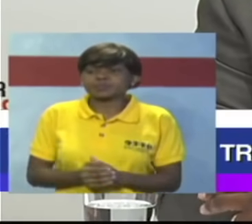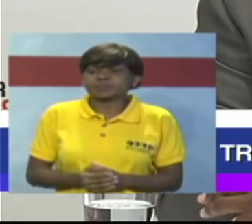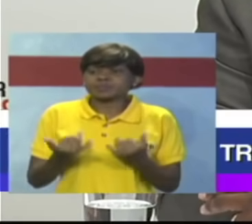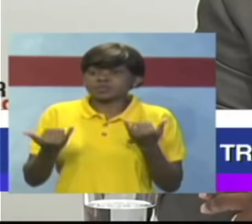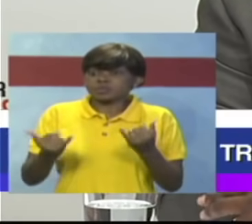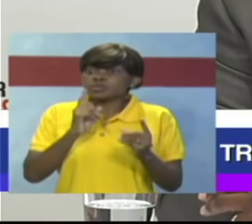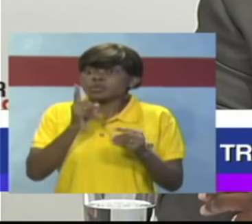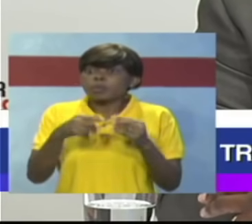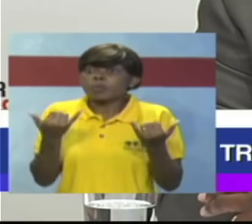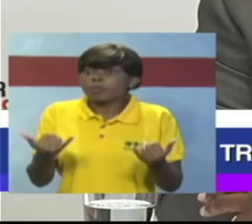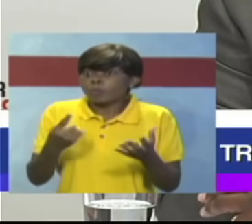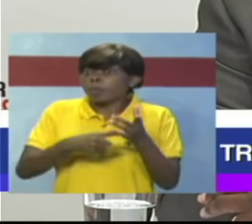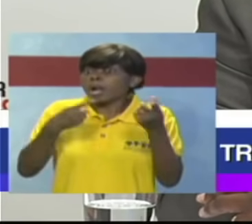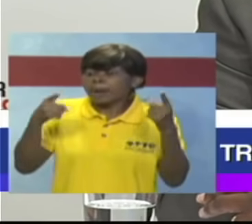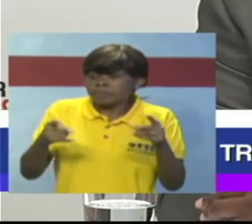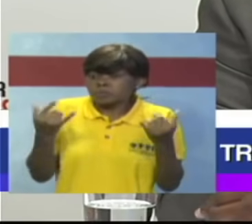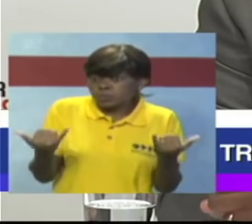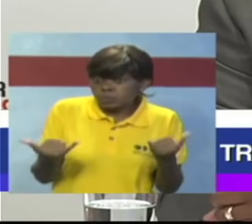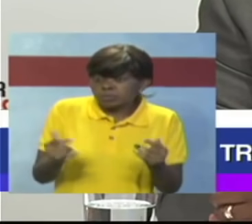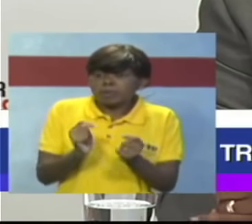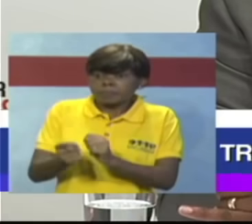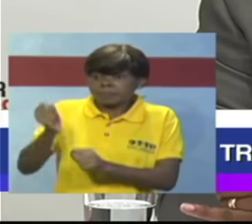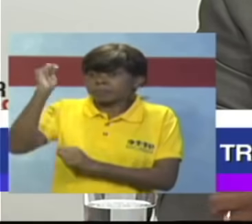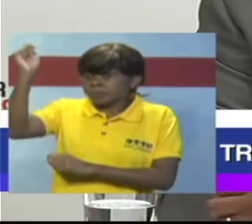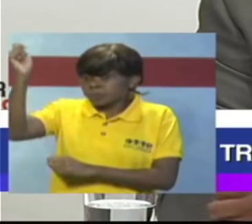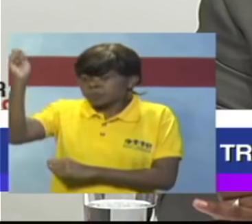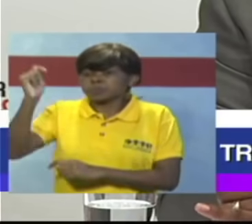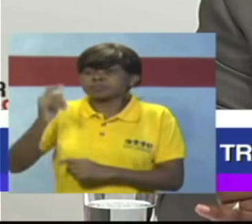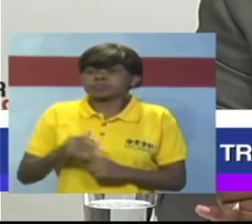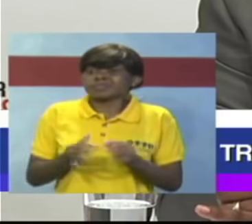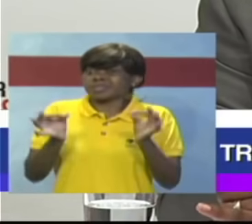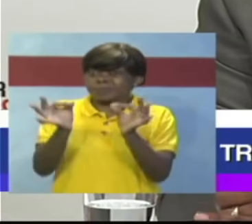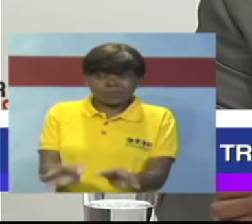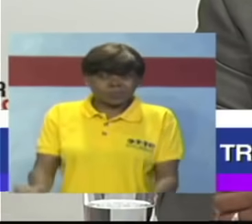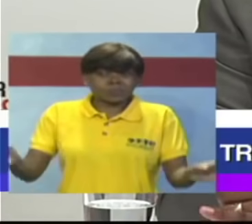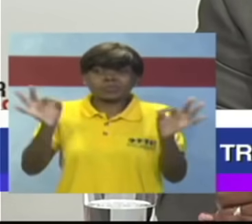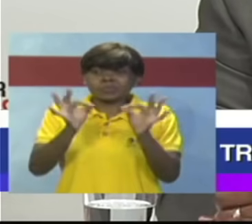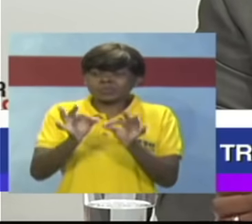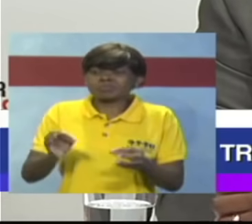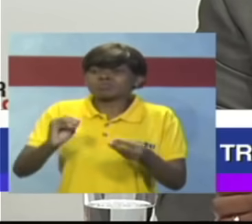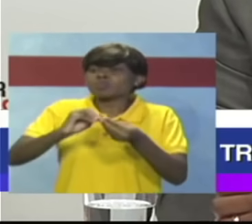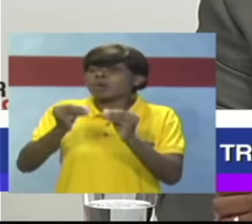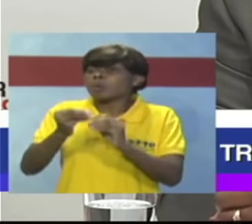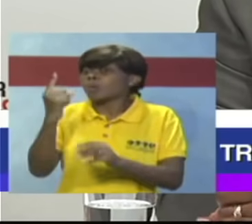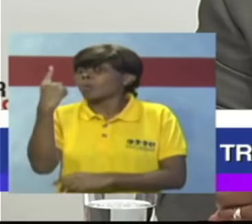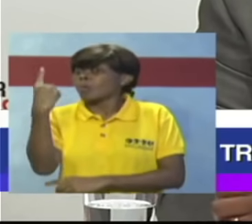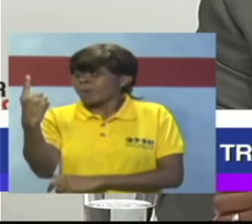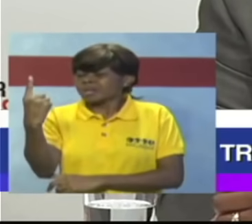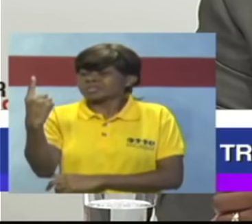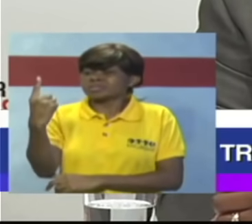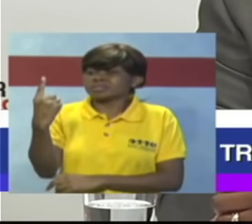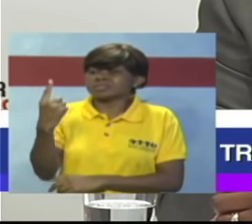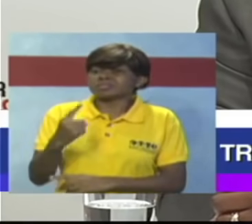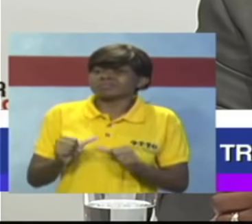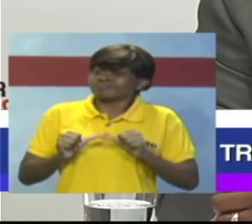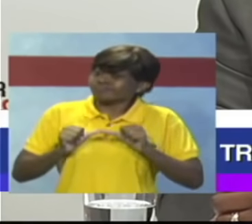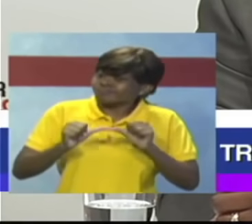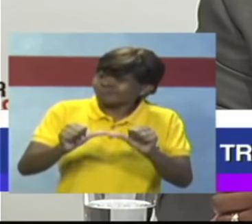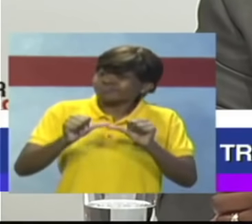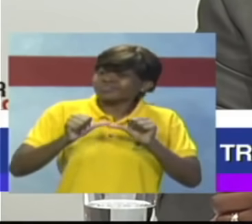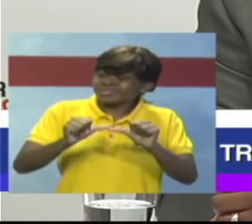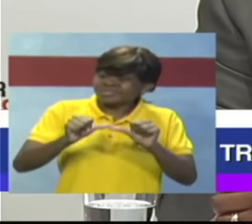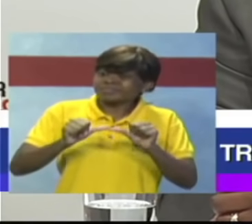current situation, the most important factors are as follows. Number one, the virus is still in circulation